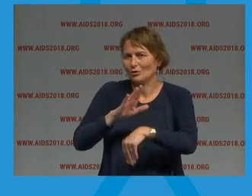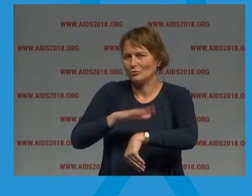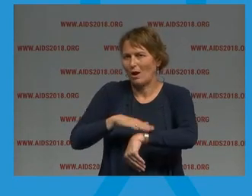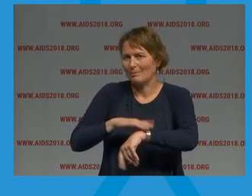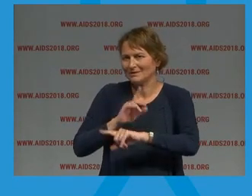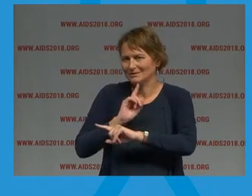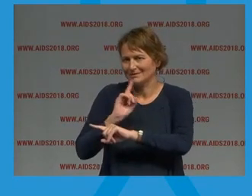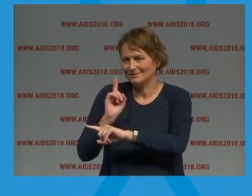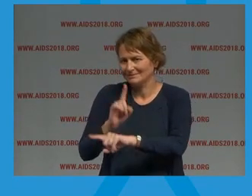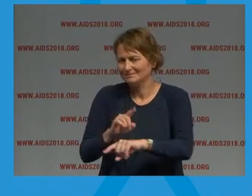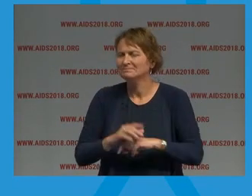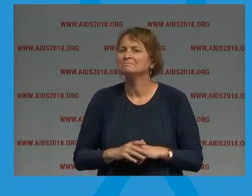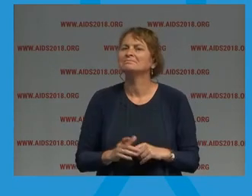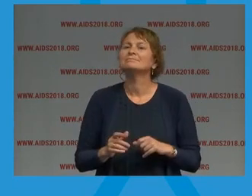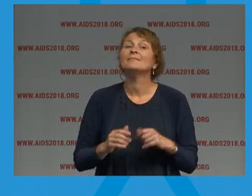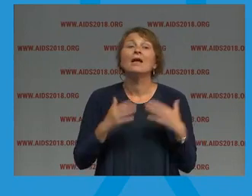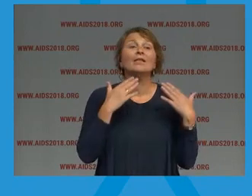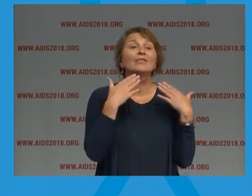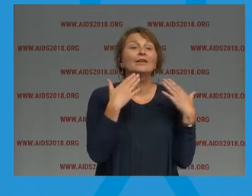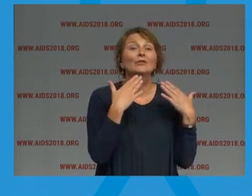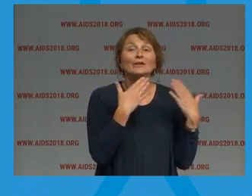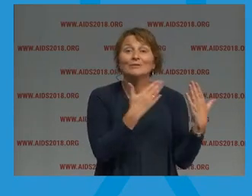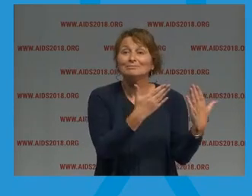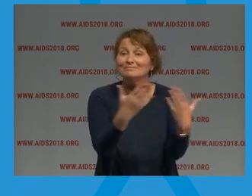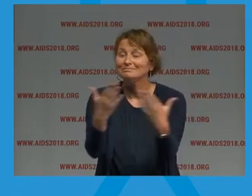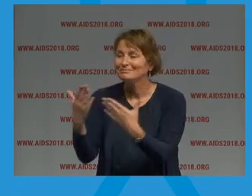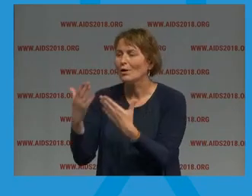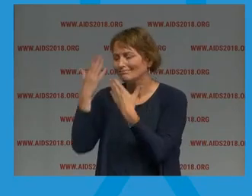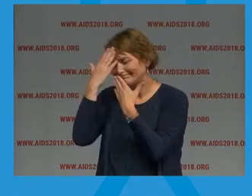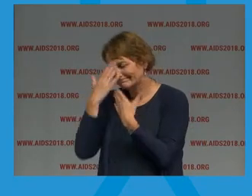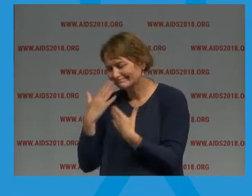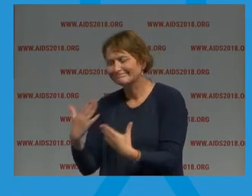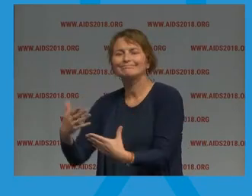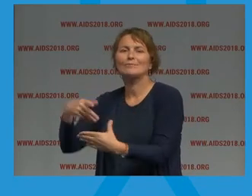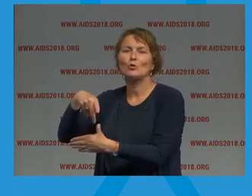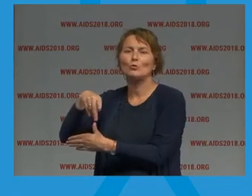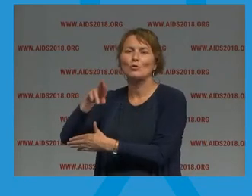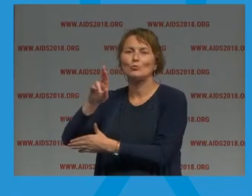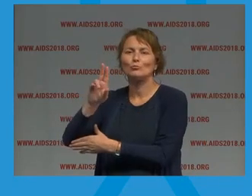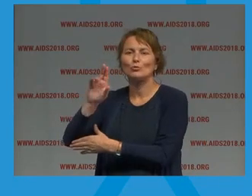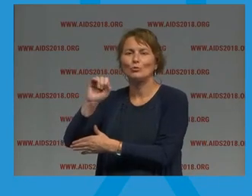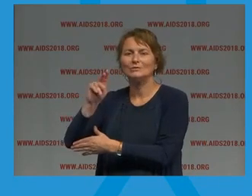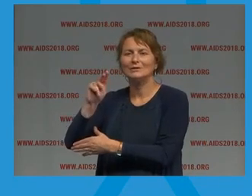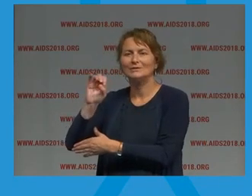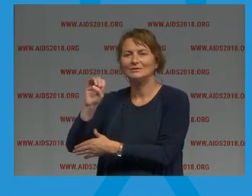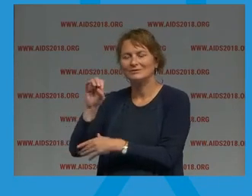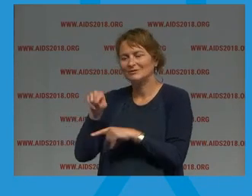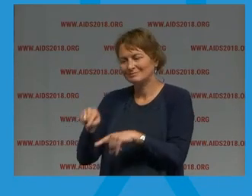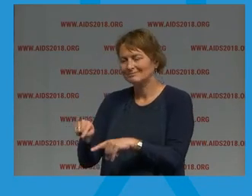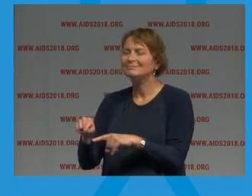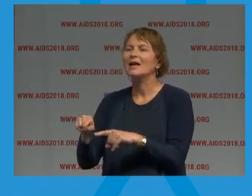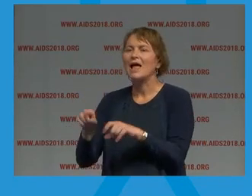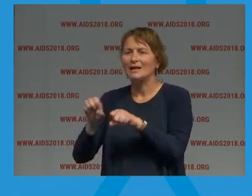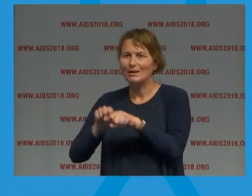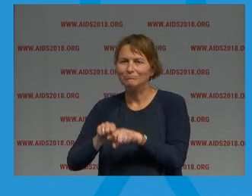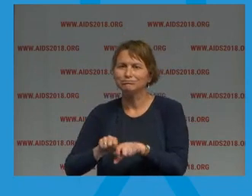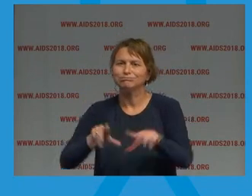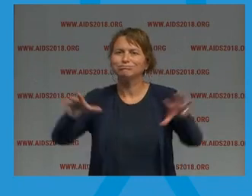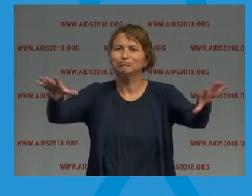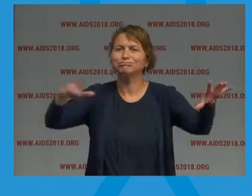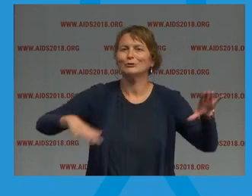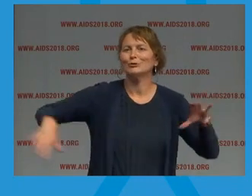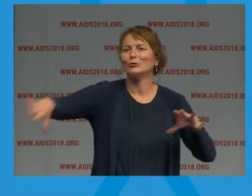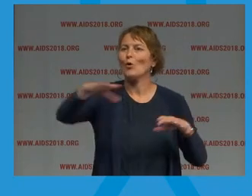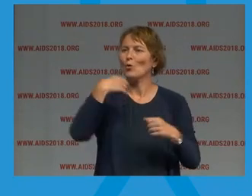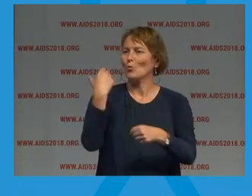and just a very big thank you to all of you for honoring Prudence and allowing Prudence to live in the work that you do